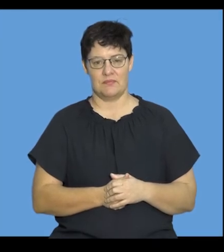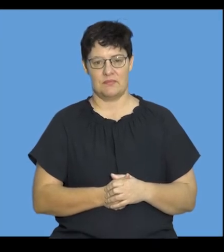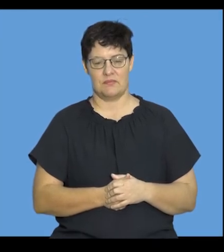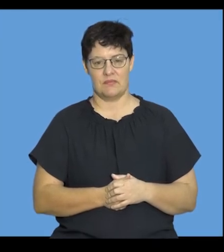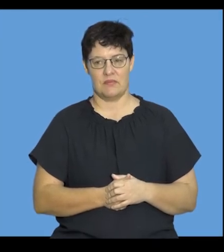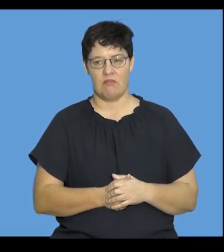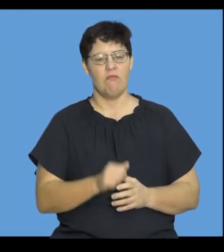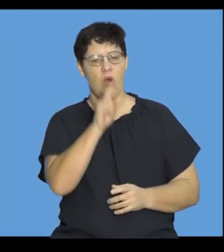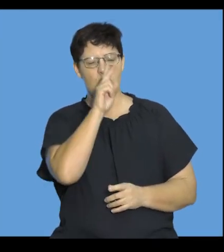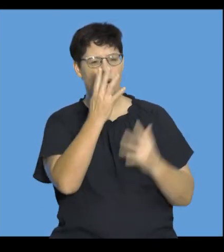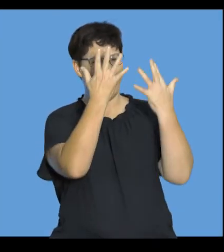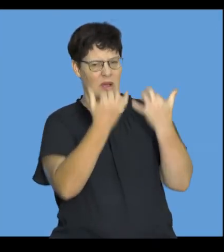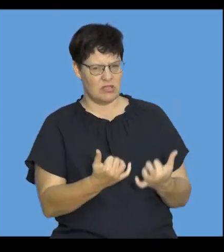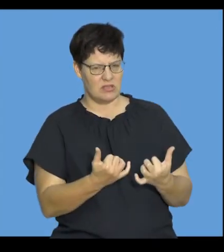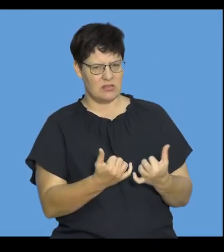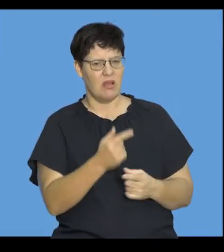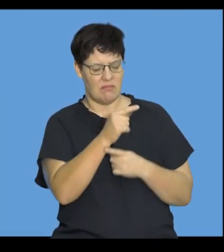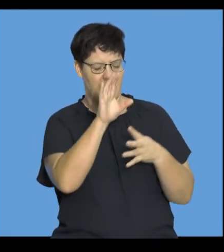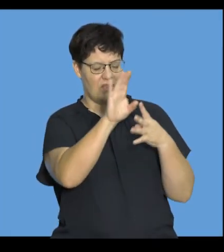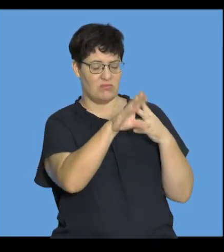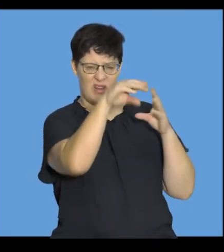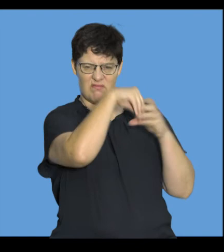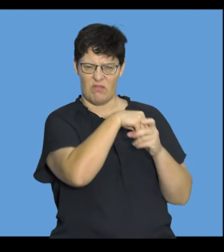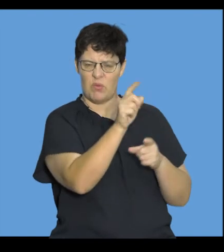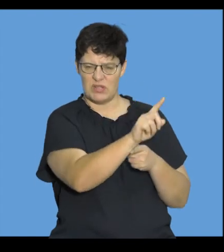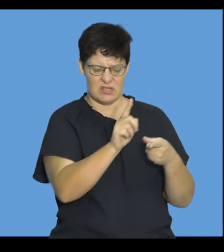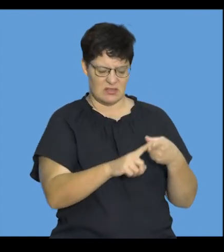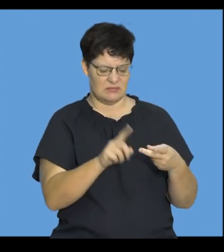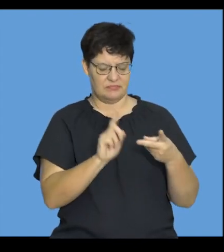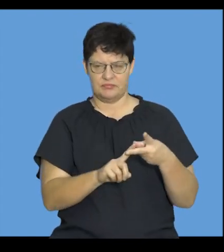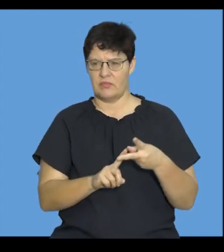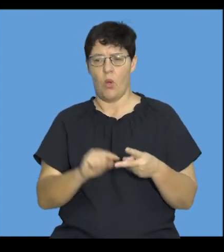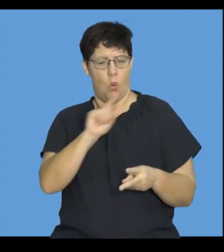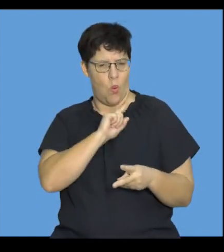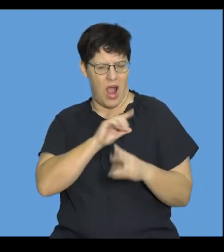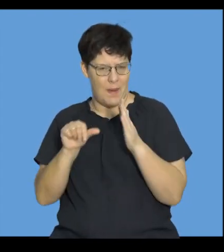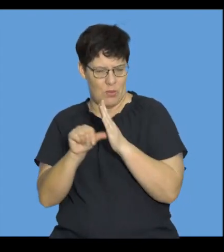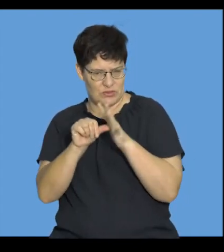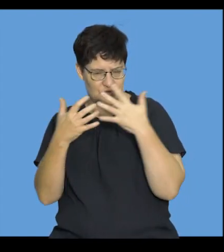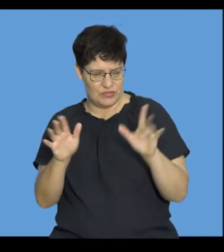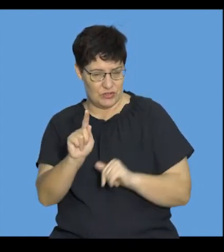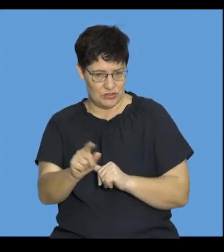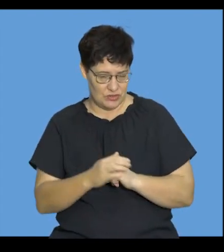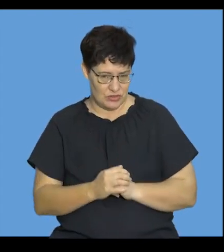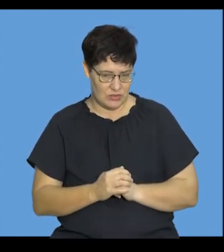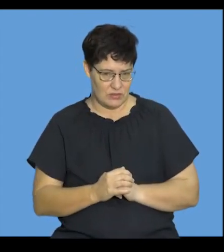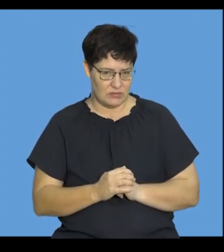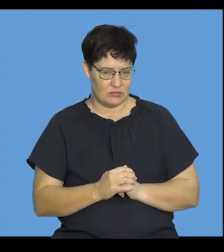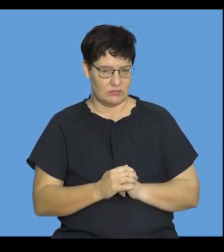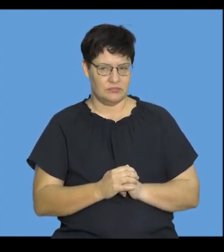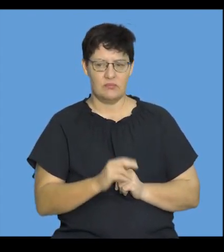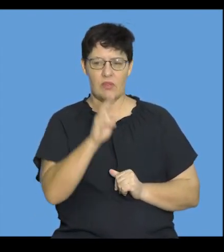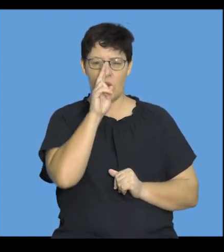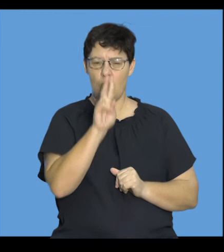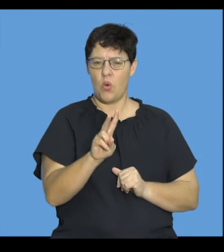Now if you look at our budget, we've dealt with the characteristics, we've dealt with the importance, right? When